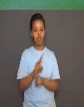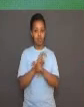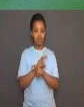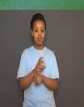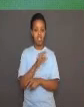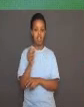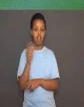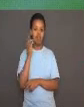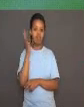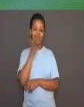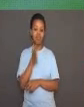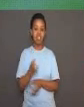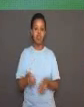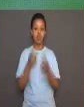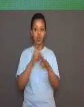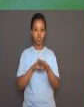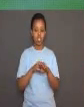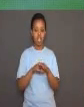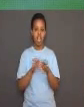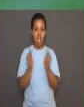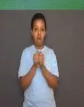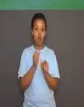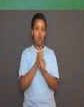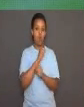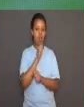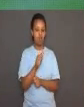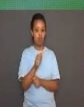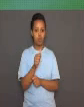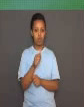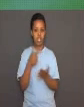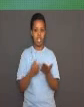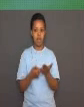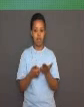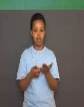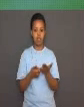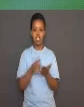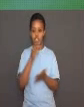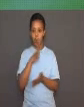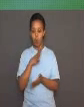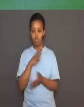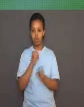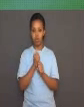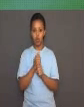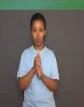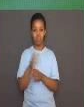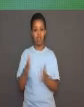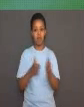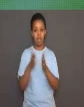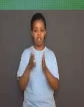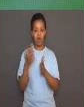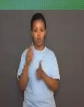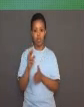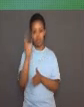Ants and bees are not really working together in the same way humans make a